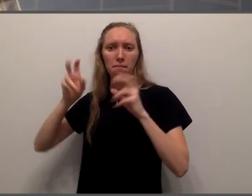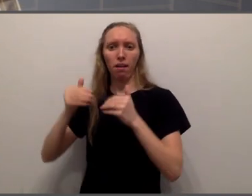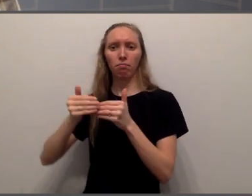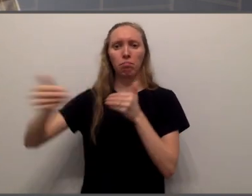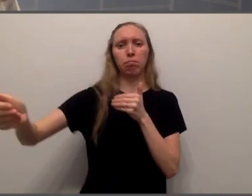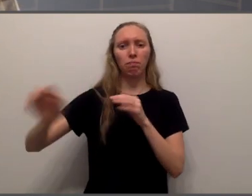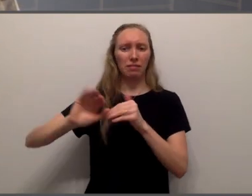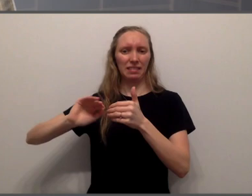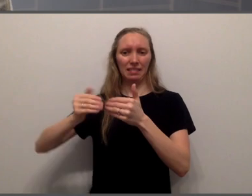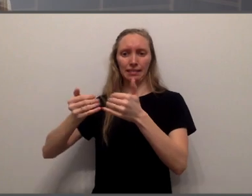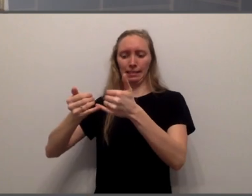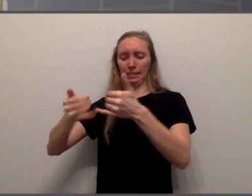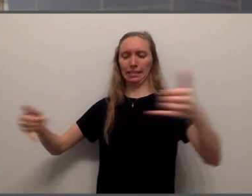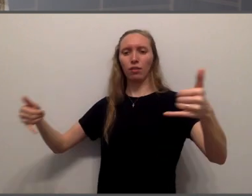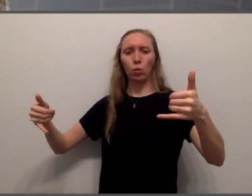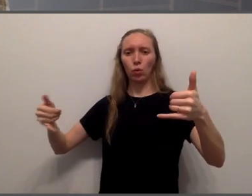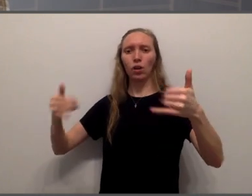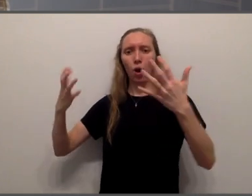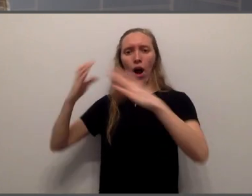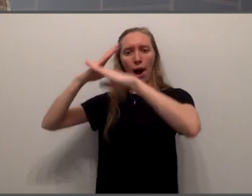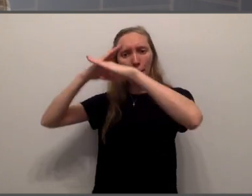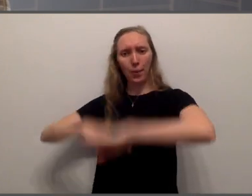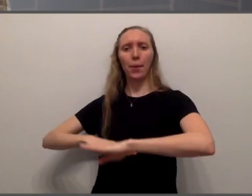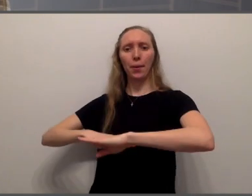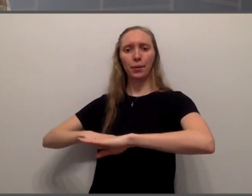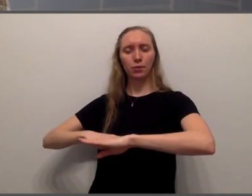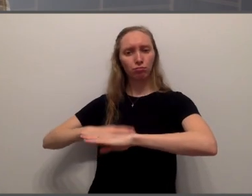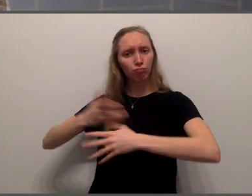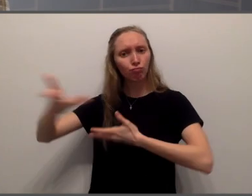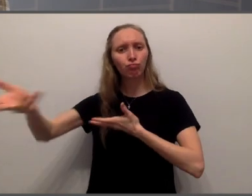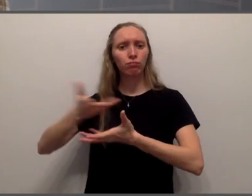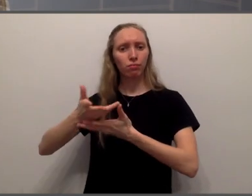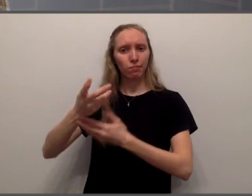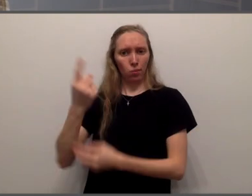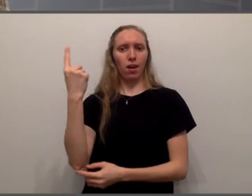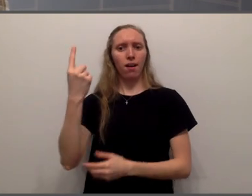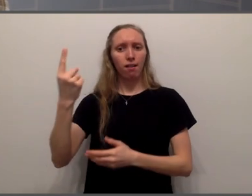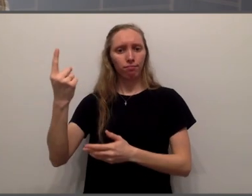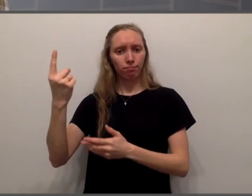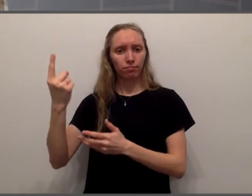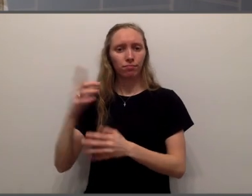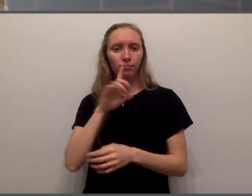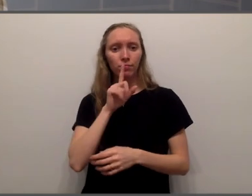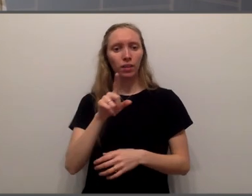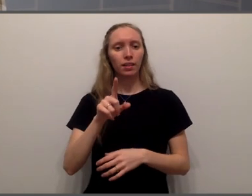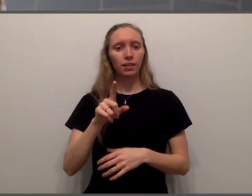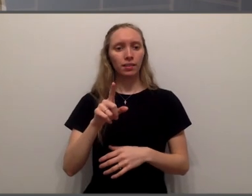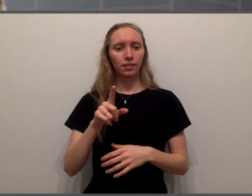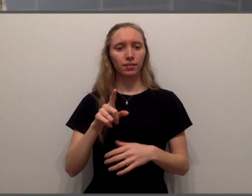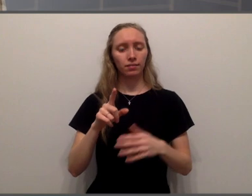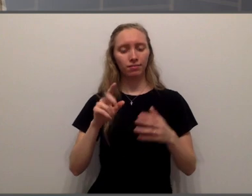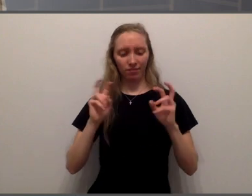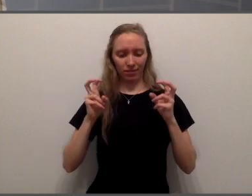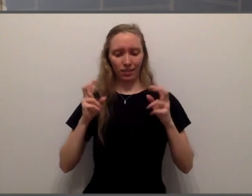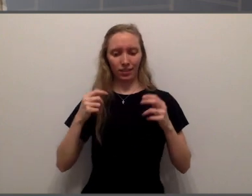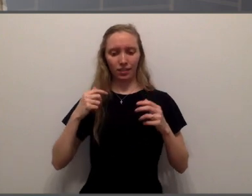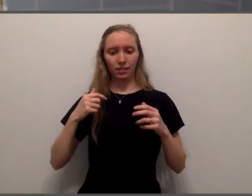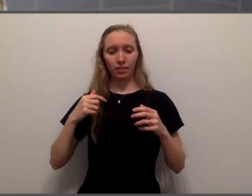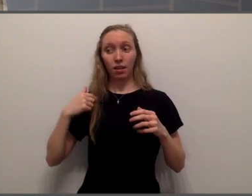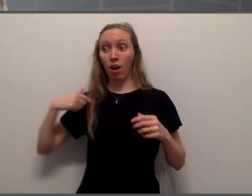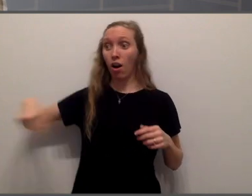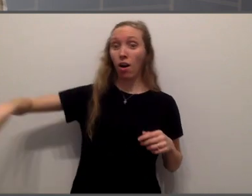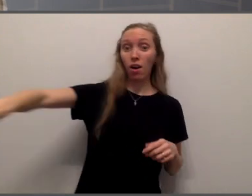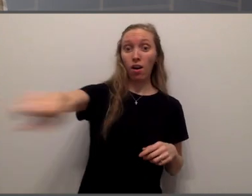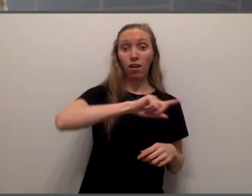about us being our best selves, because we're all, in some way, shape, or form, on the continuum of disability.